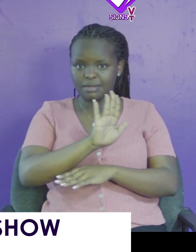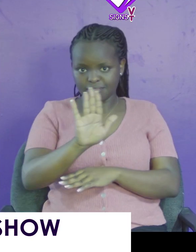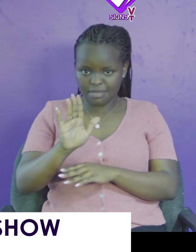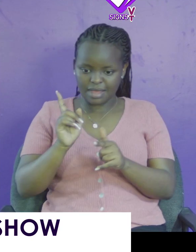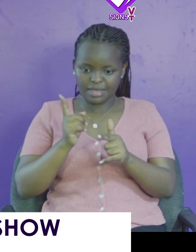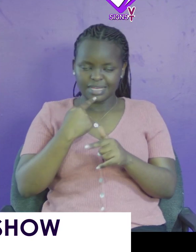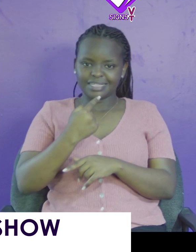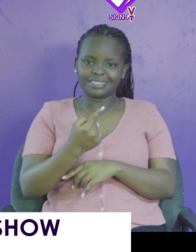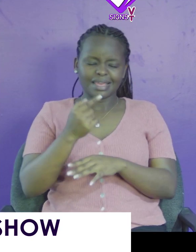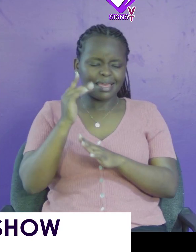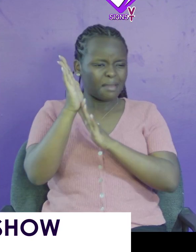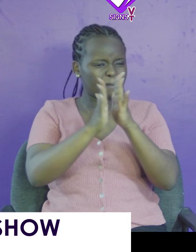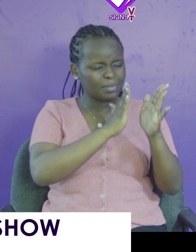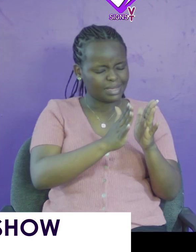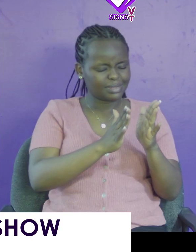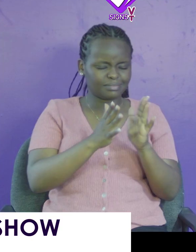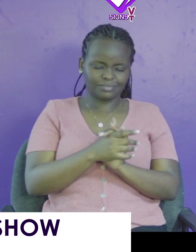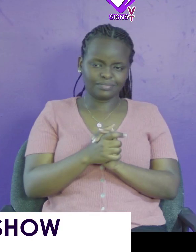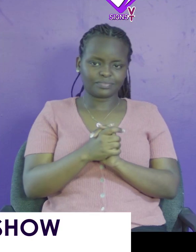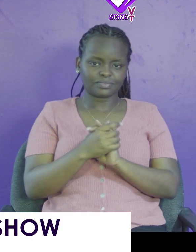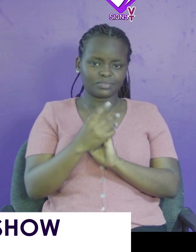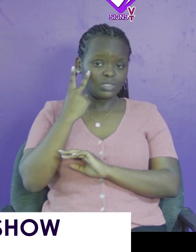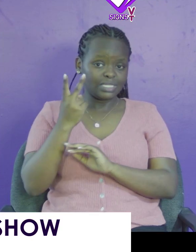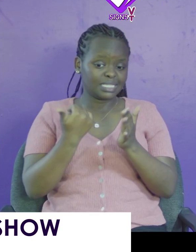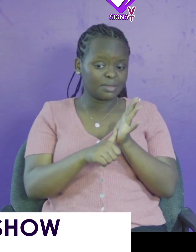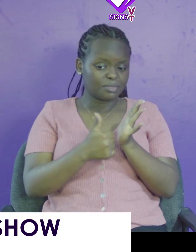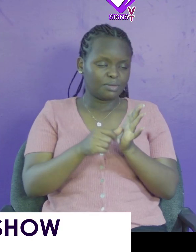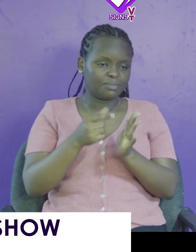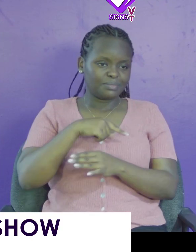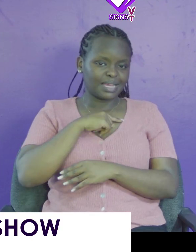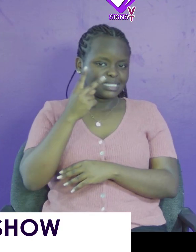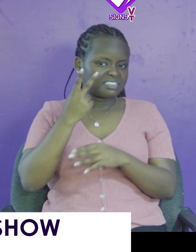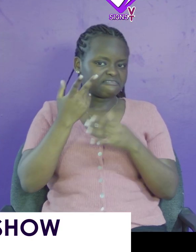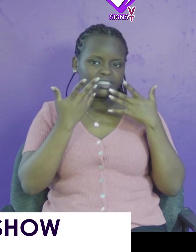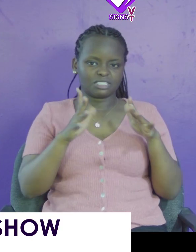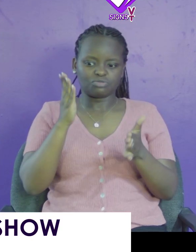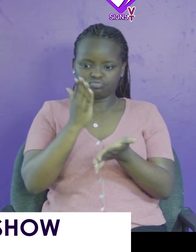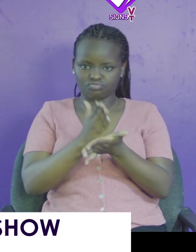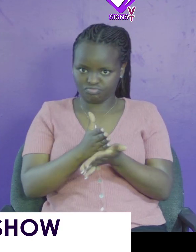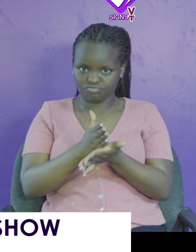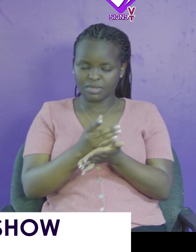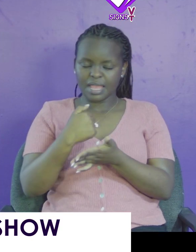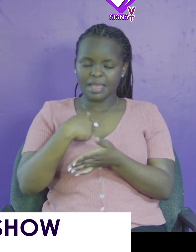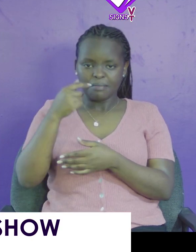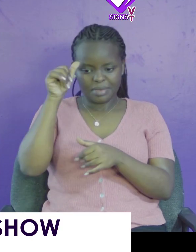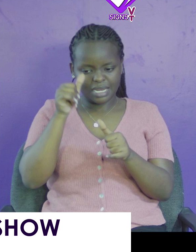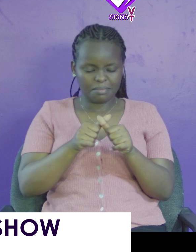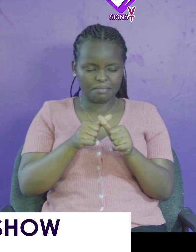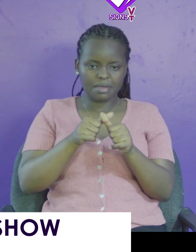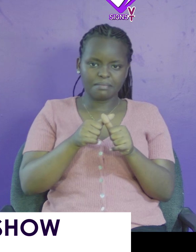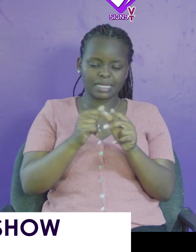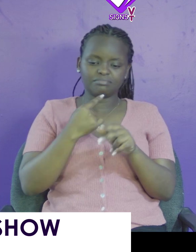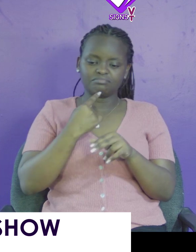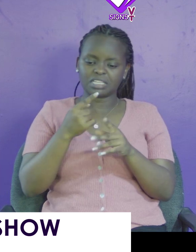say and plan. You see, the problem, and this one I have seen it. Yeah. Like, and I remember you said from